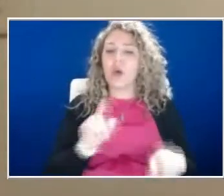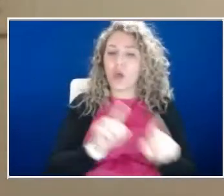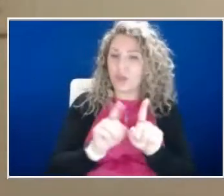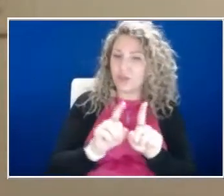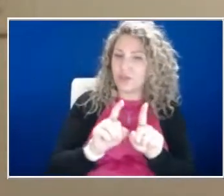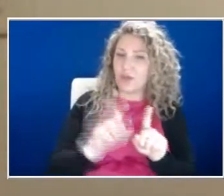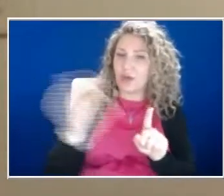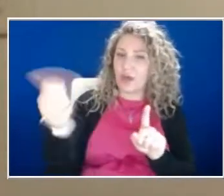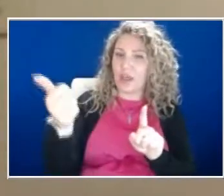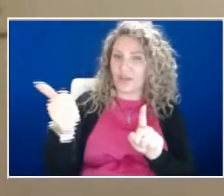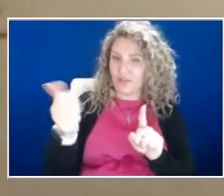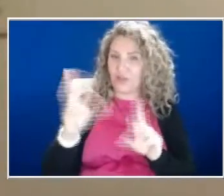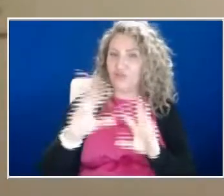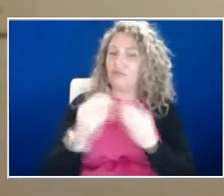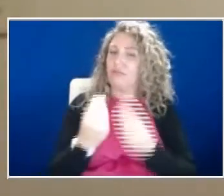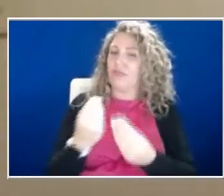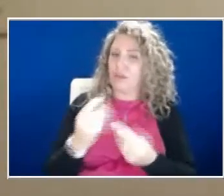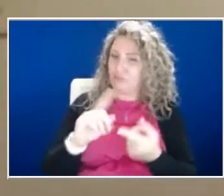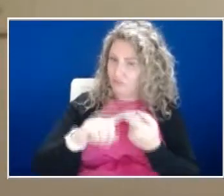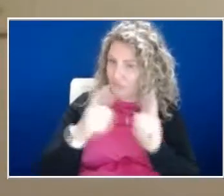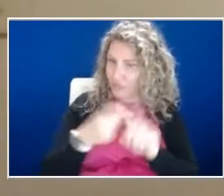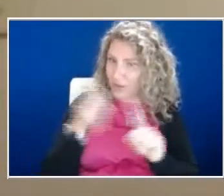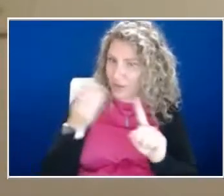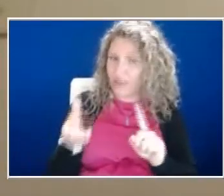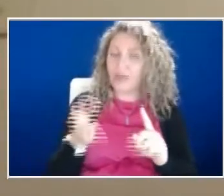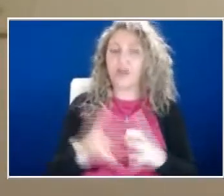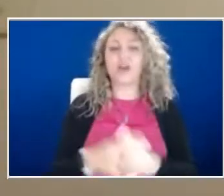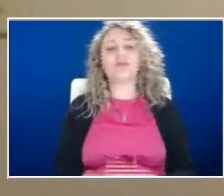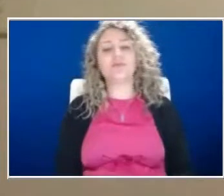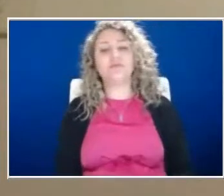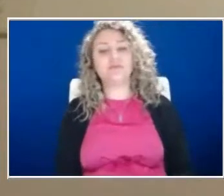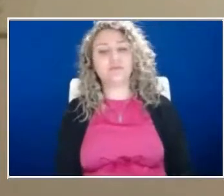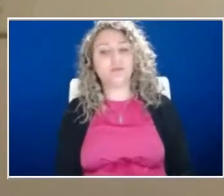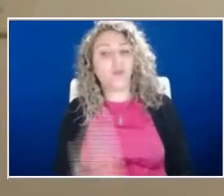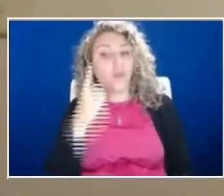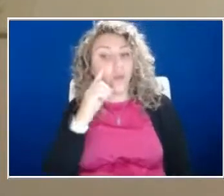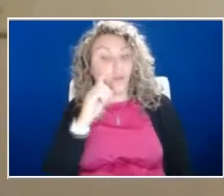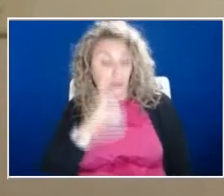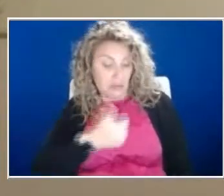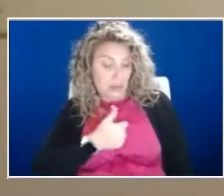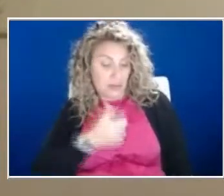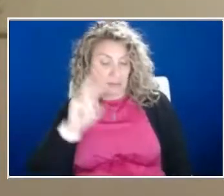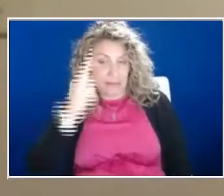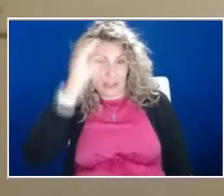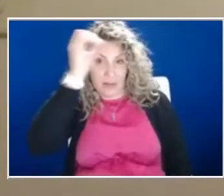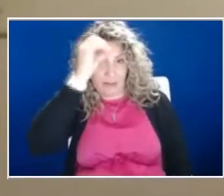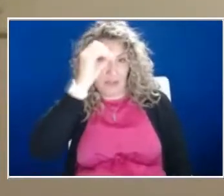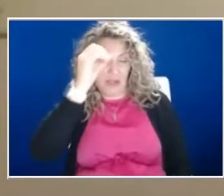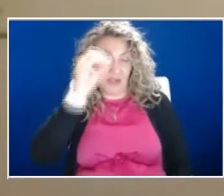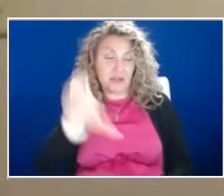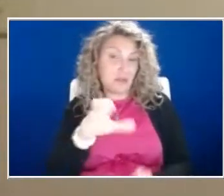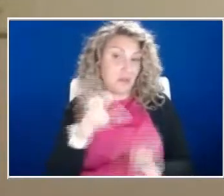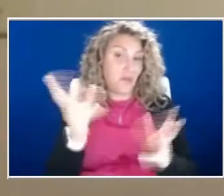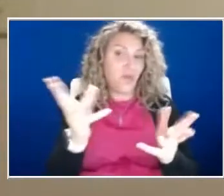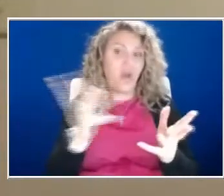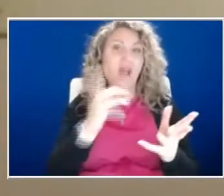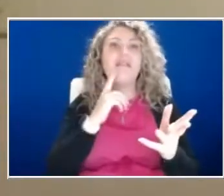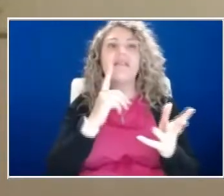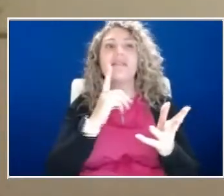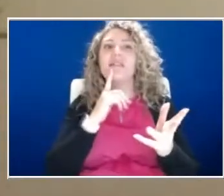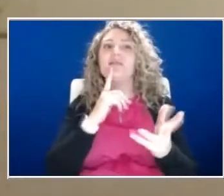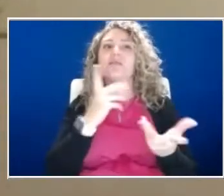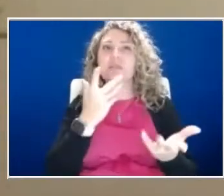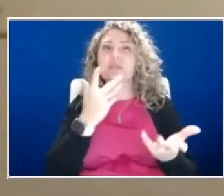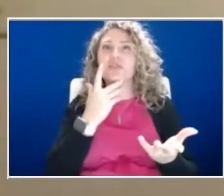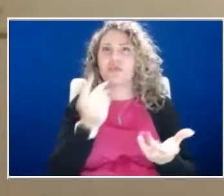friend of ours was there as well. For me, the second opinion helped me to solidify, helped me to listen further,